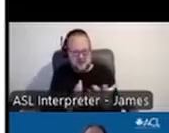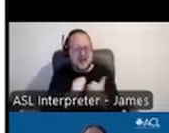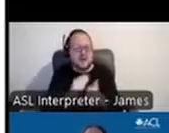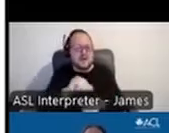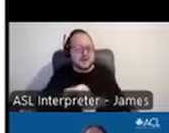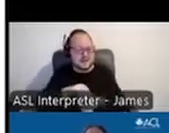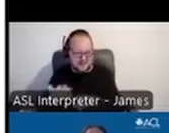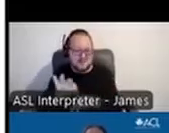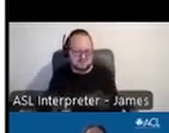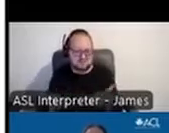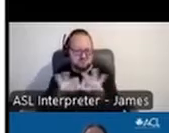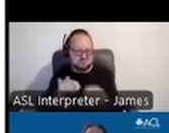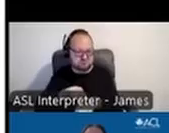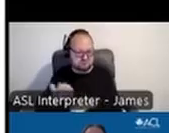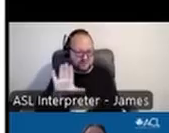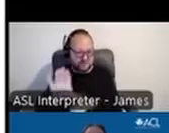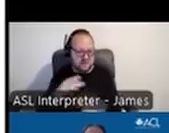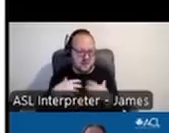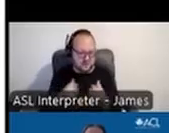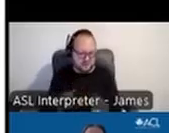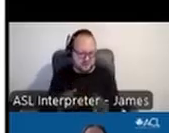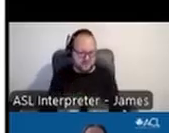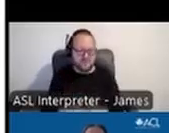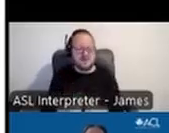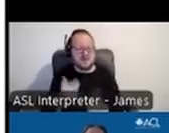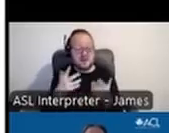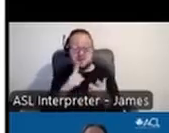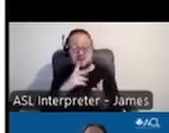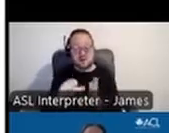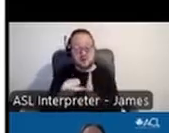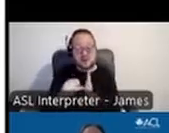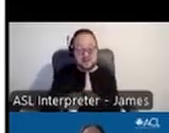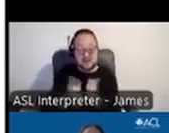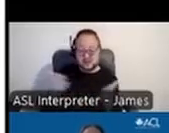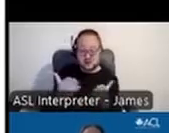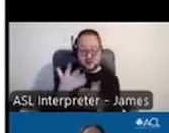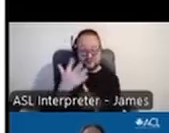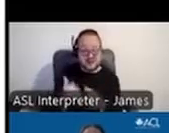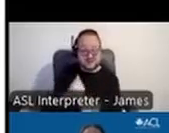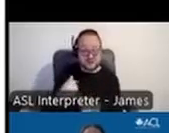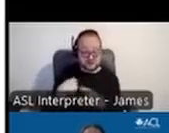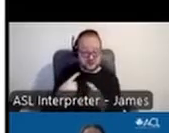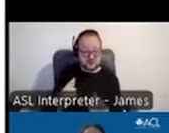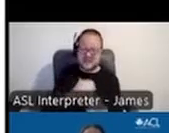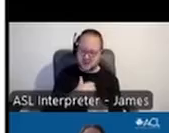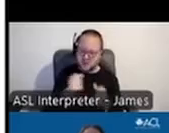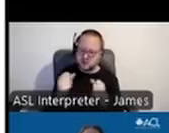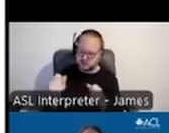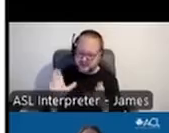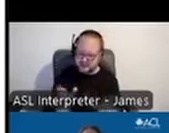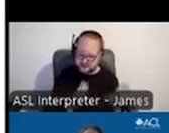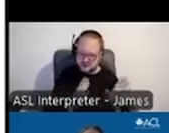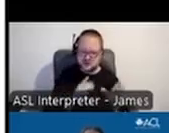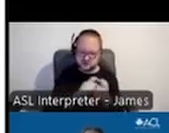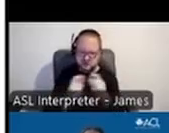finally, I also want to highlight that within the past 5 years within ACL, we've had a shift in our strategy from working with